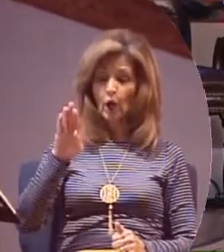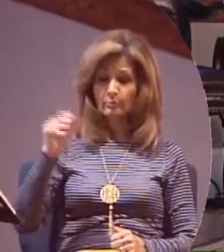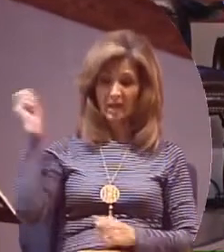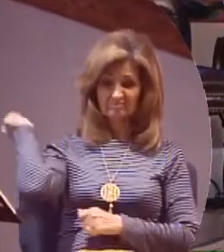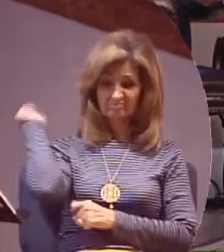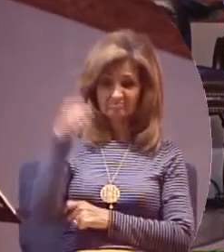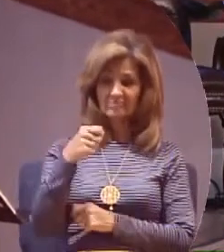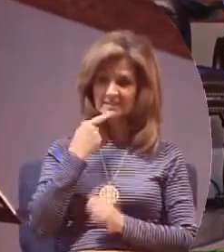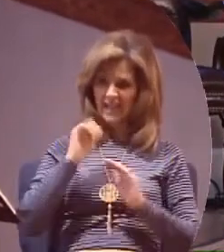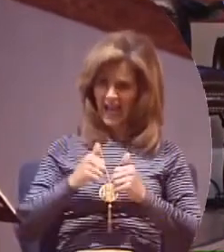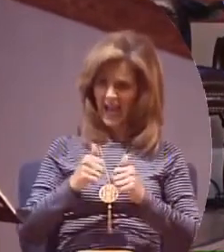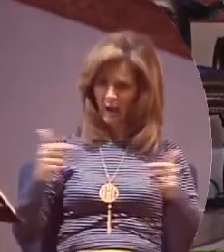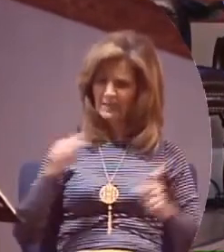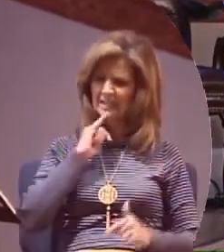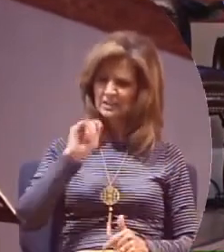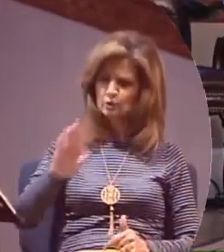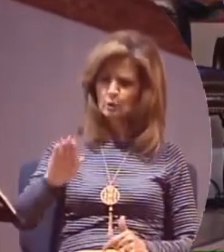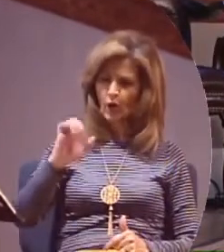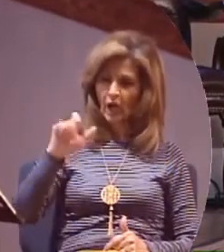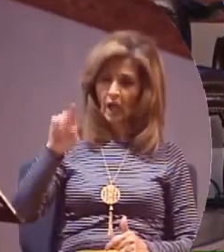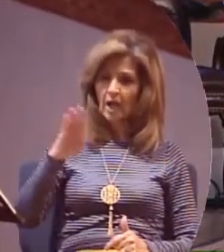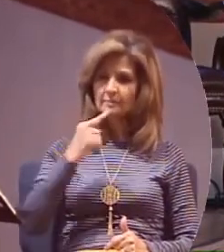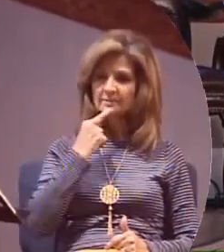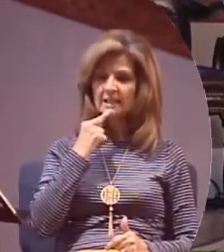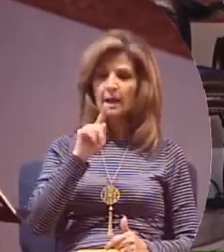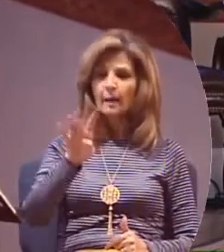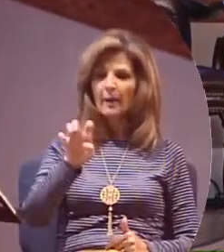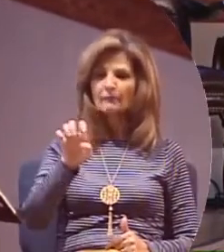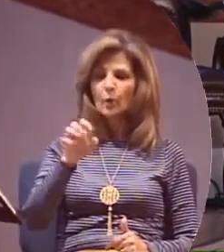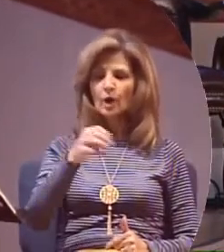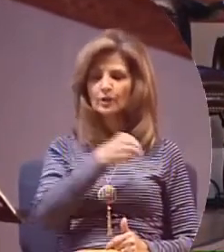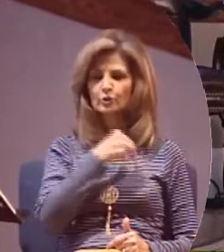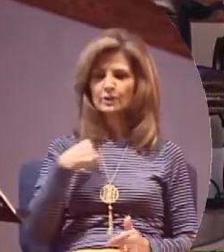"Man, how big's your club?" He said, "We got about 400 members."